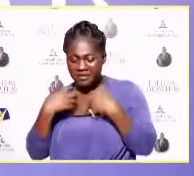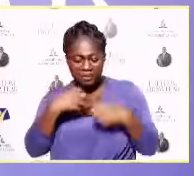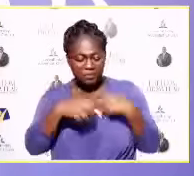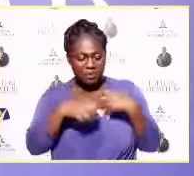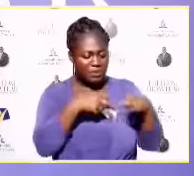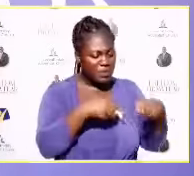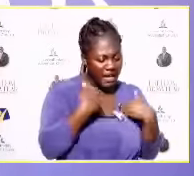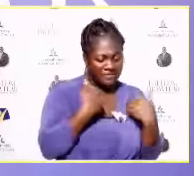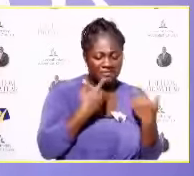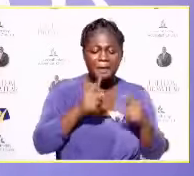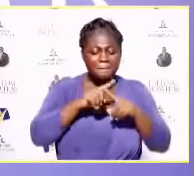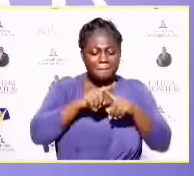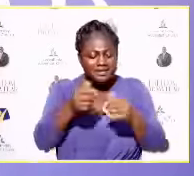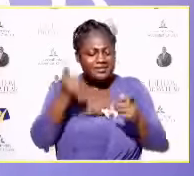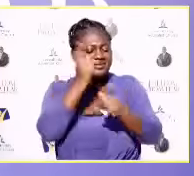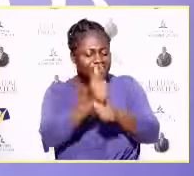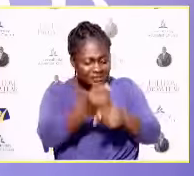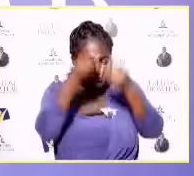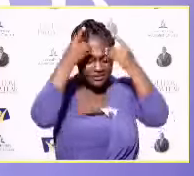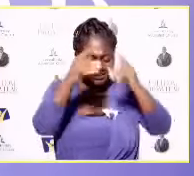Just decide for yourself.